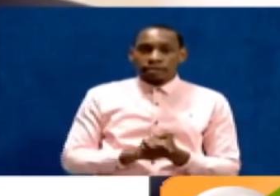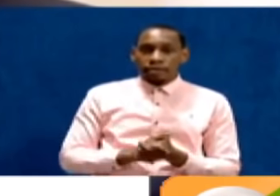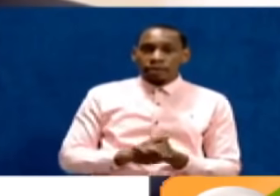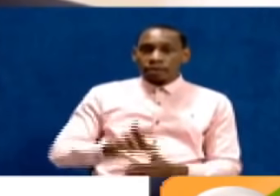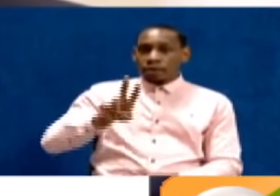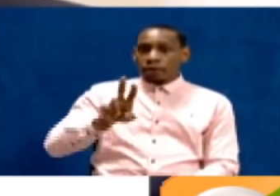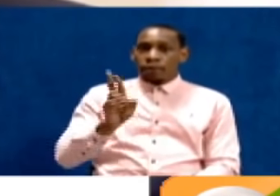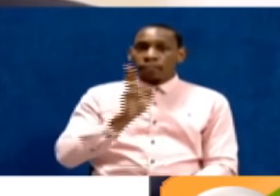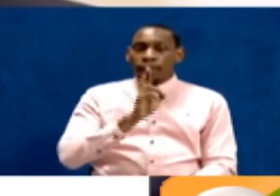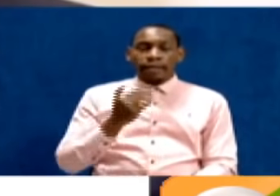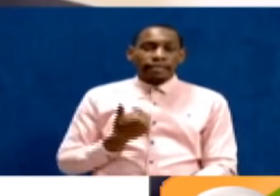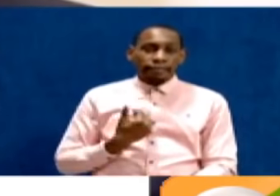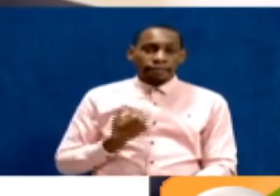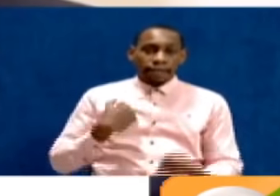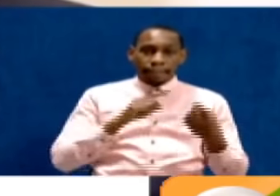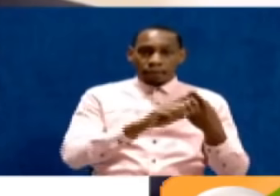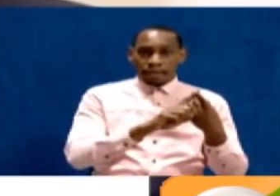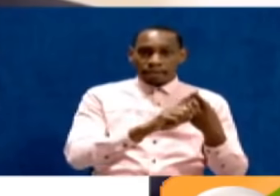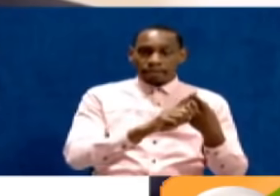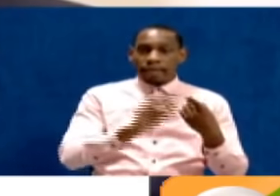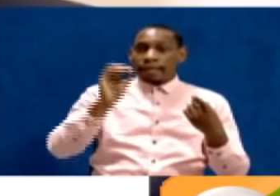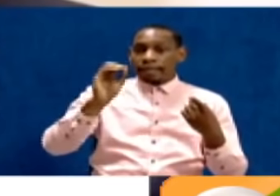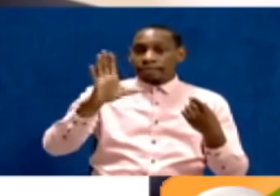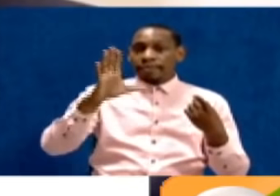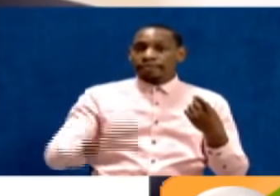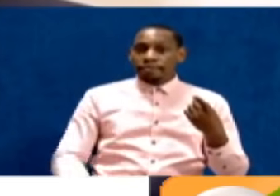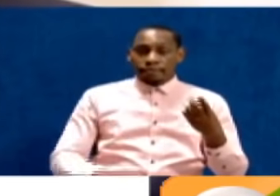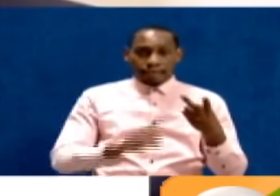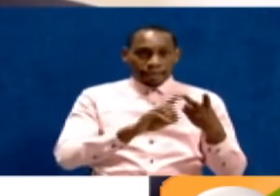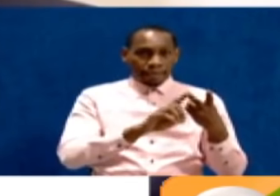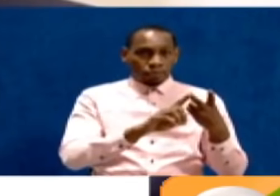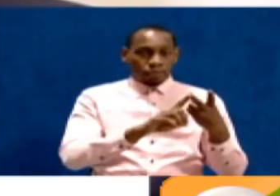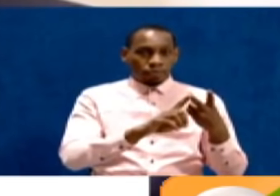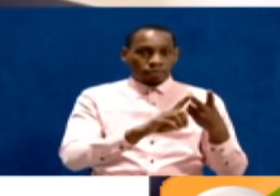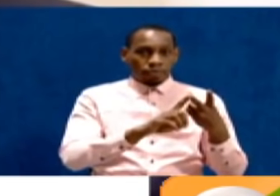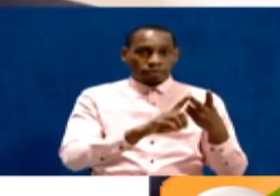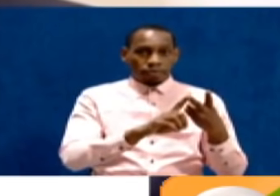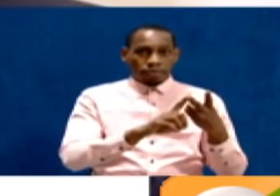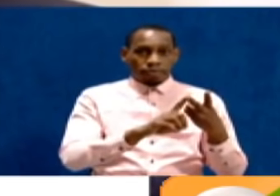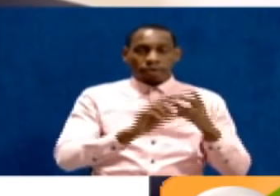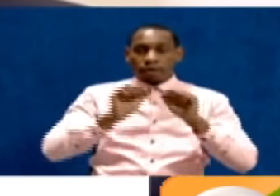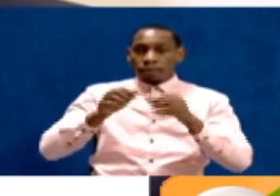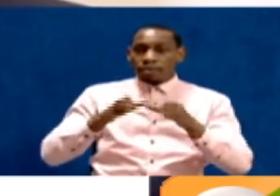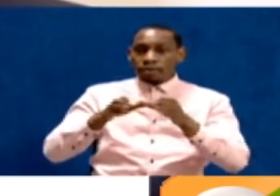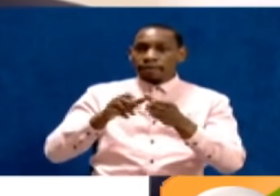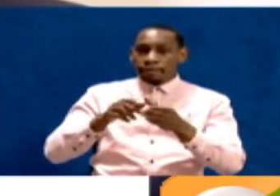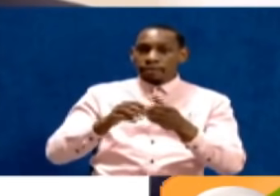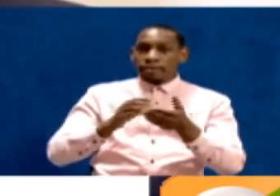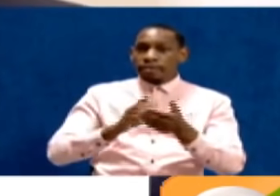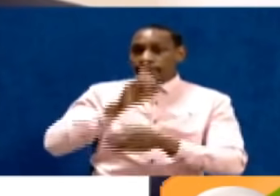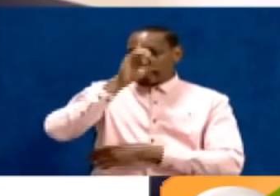two risks. One, it is expensive. Two, we can be subjected to very